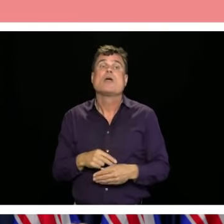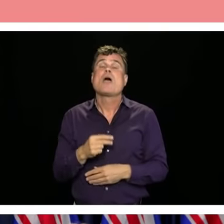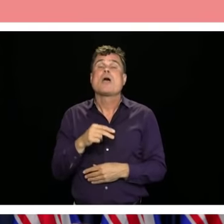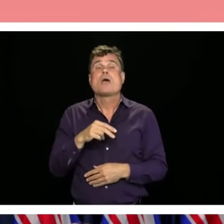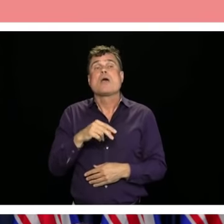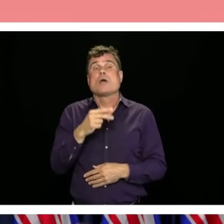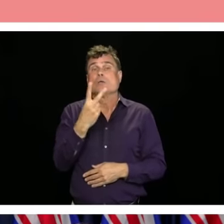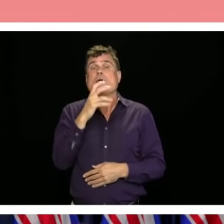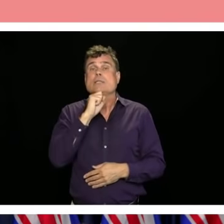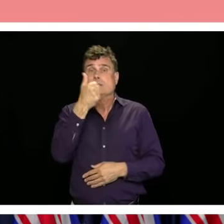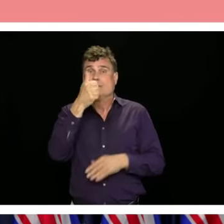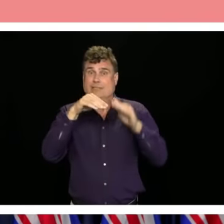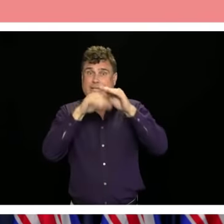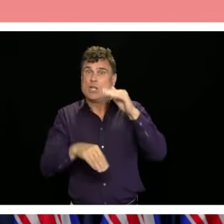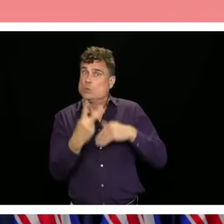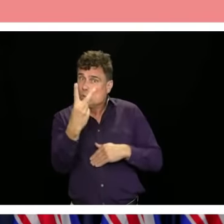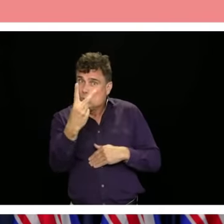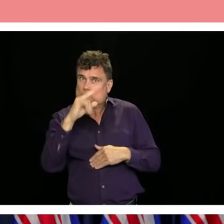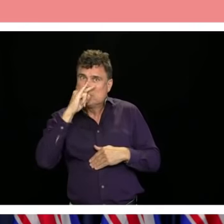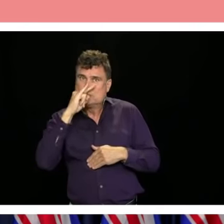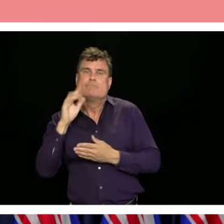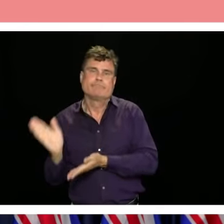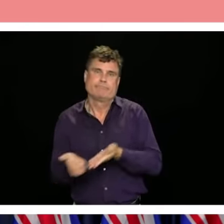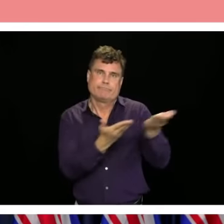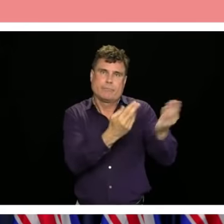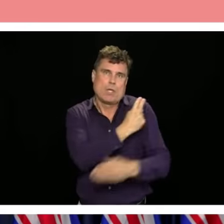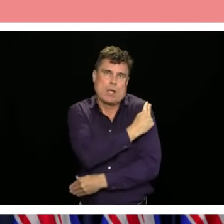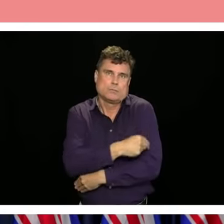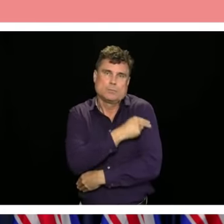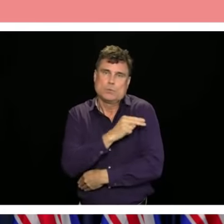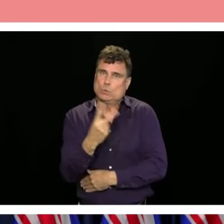which is about 7% of those children, but a very